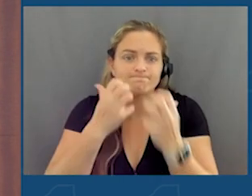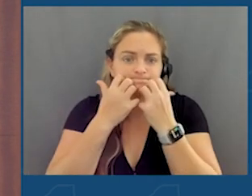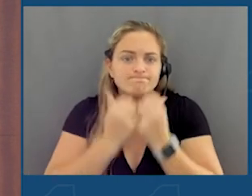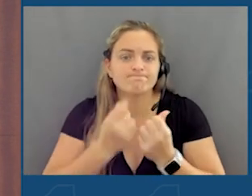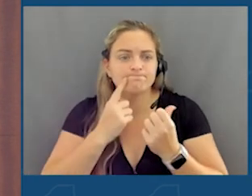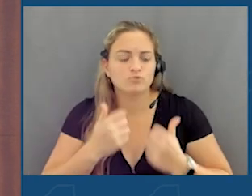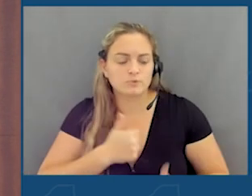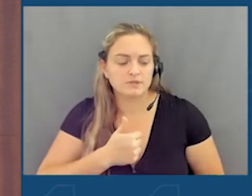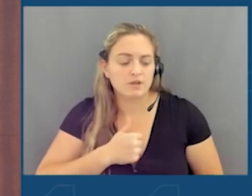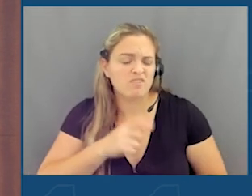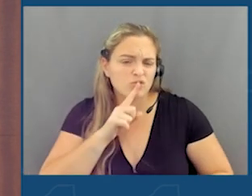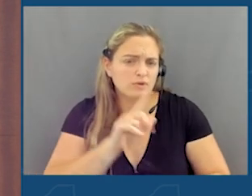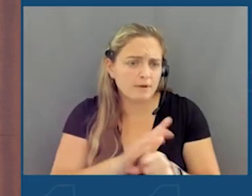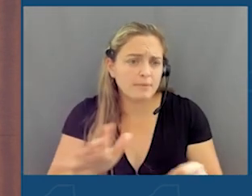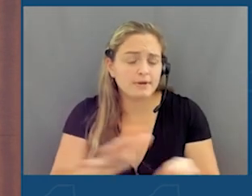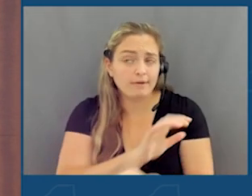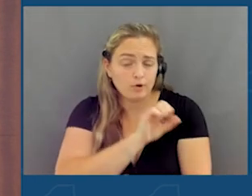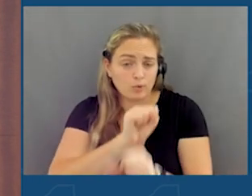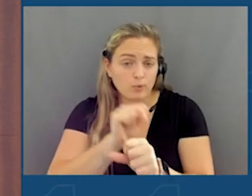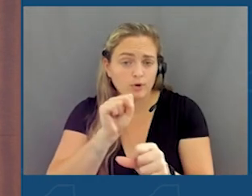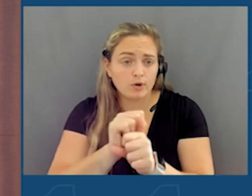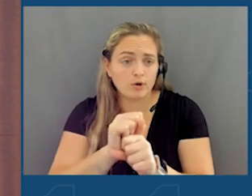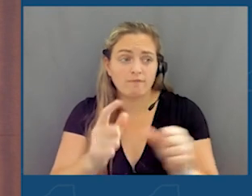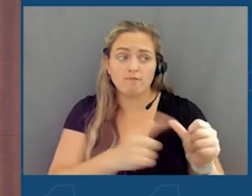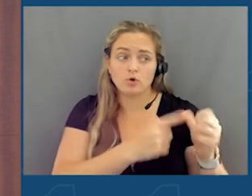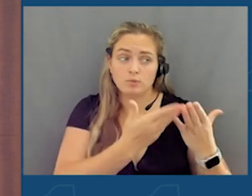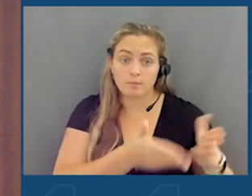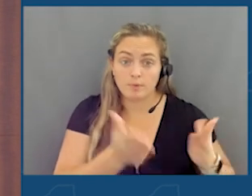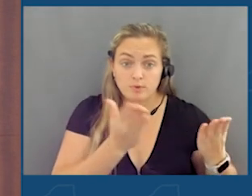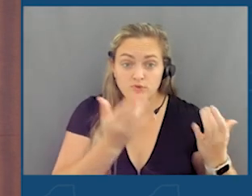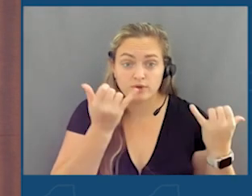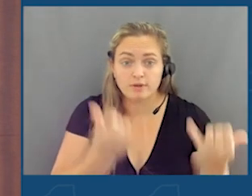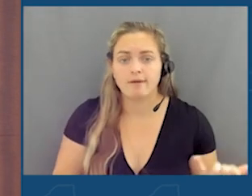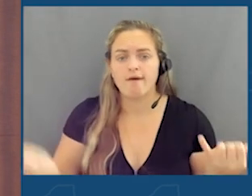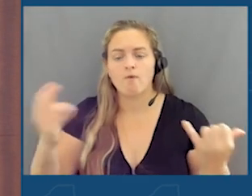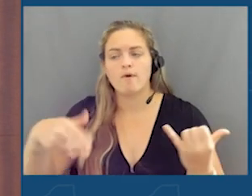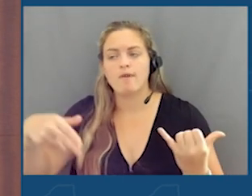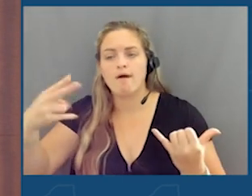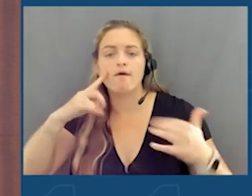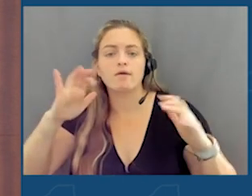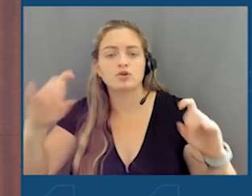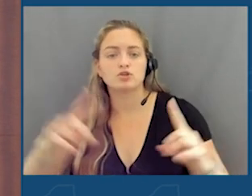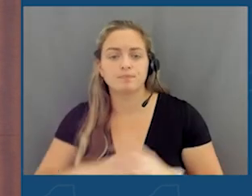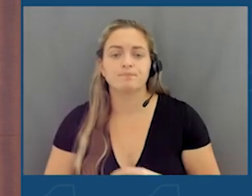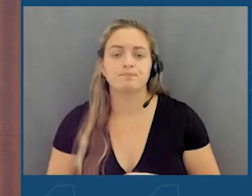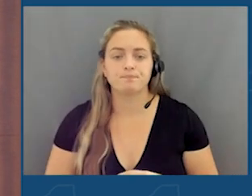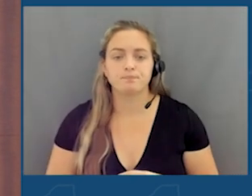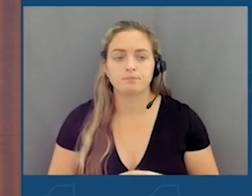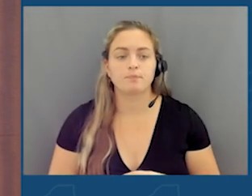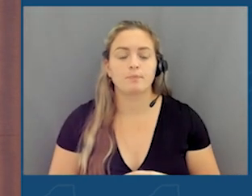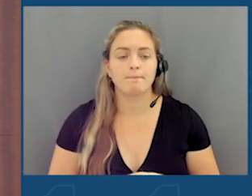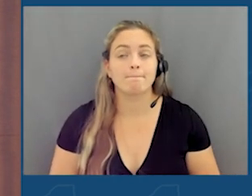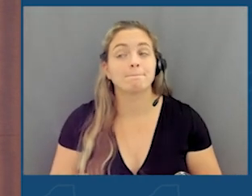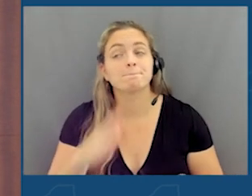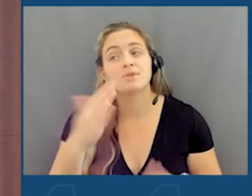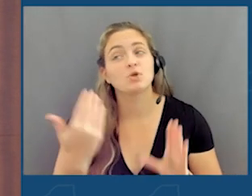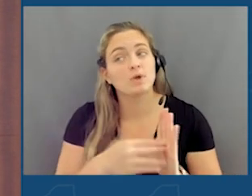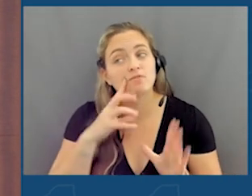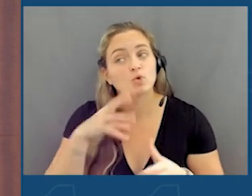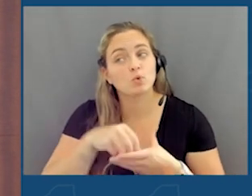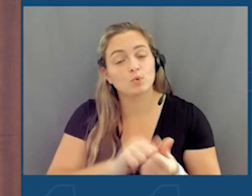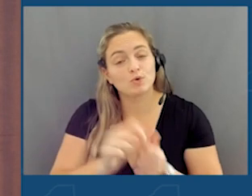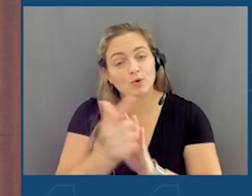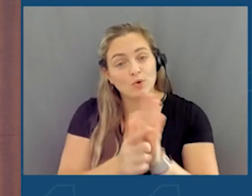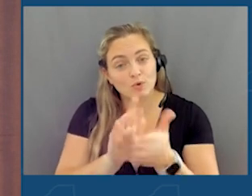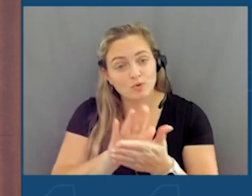have dedicated my entire career, first in public service and now in higher education. Thank you again, Governor, for including our law school in